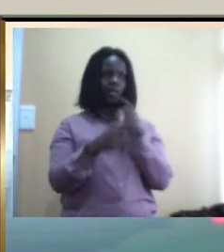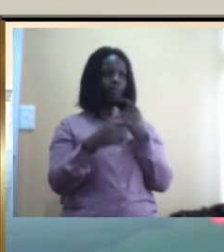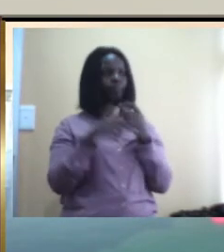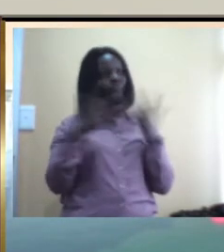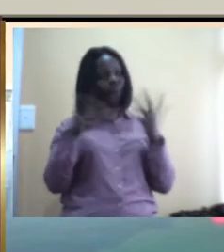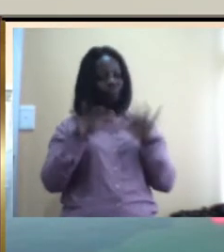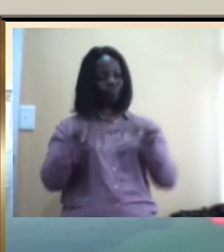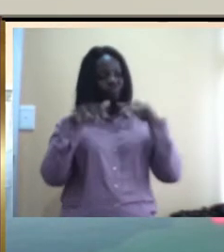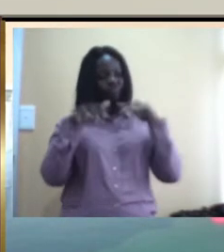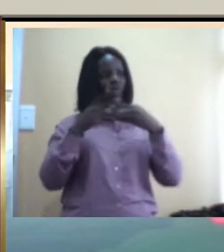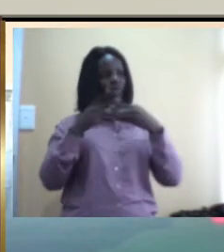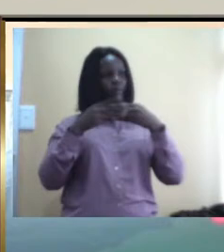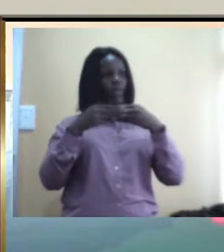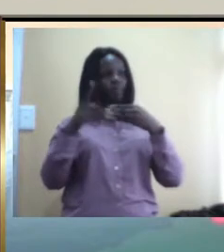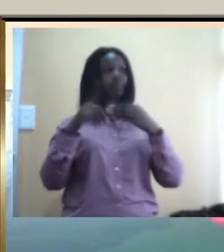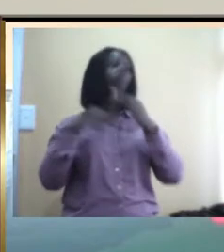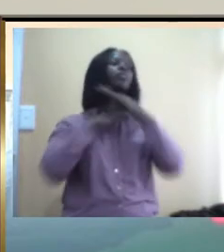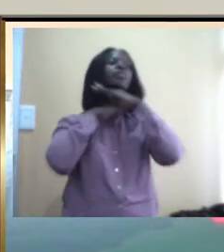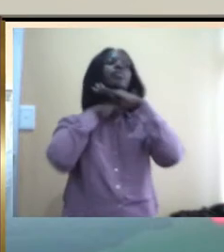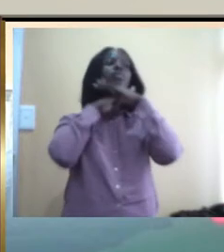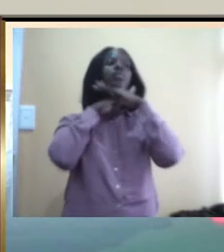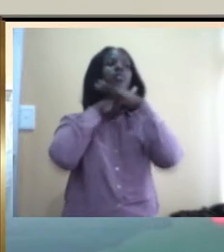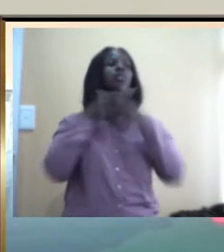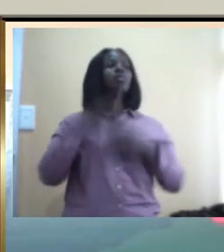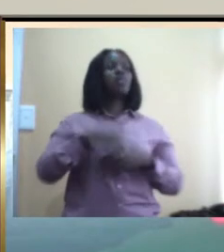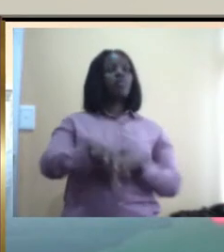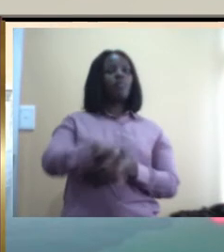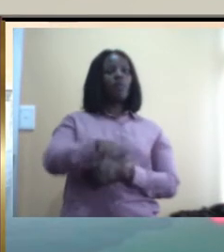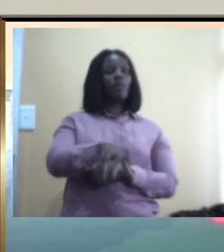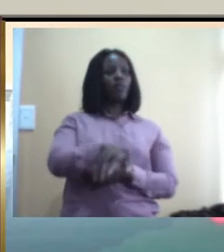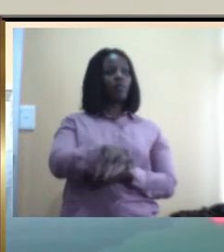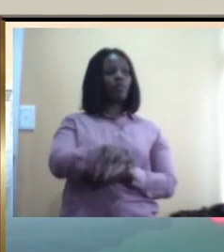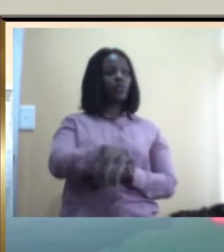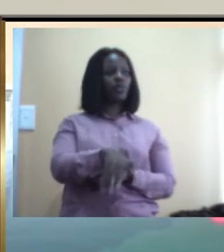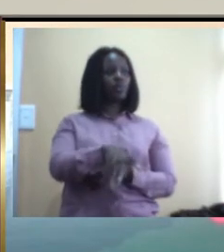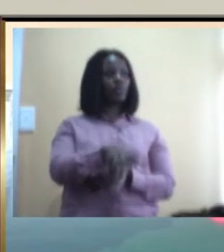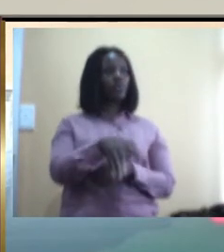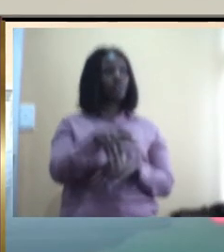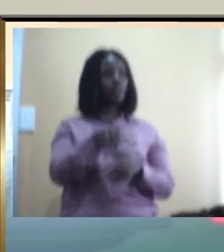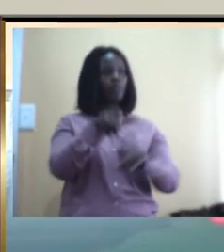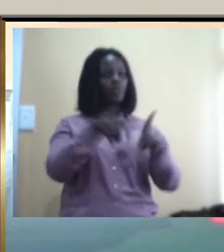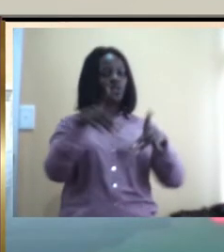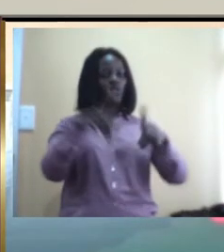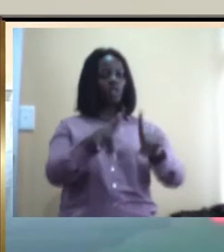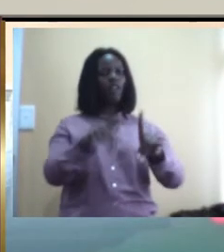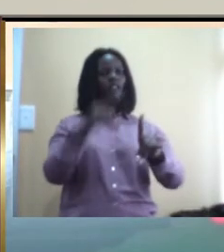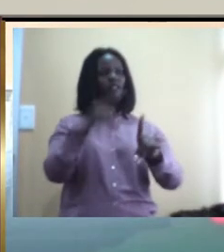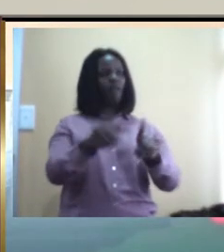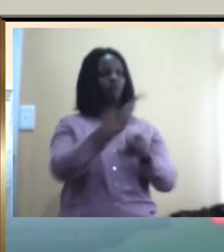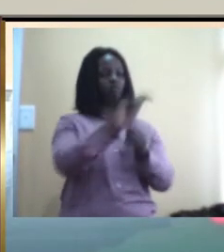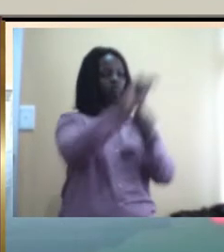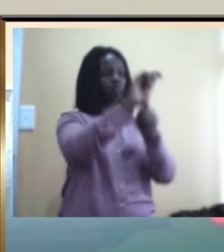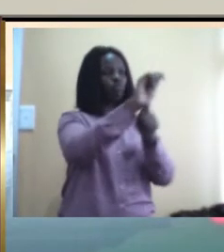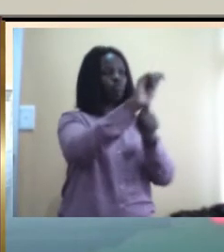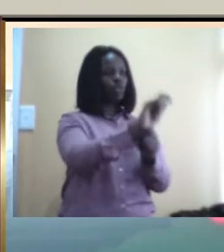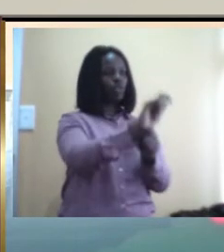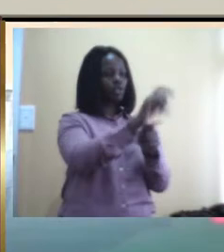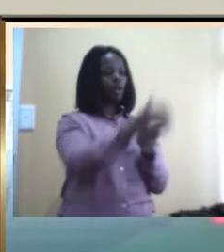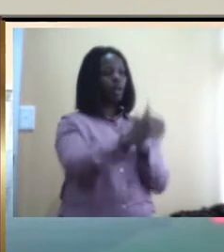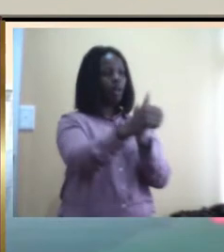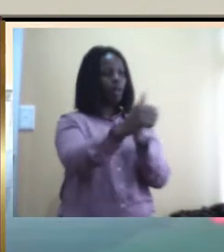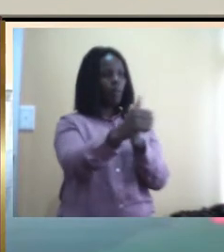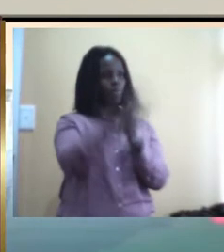Legislature, Isilo Samabandla, the Provincial Chairperson of the Traditional Leaders in our province,